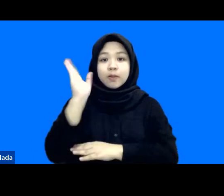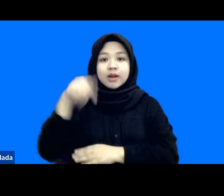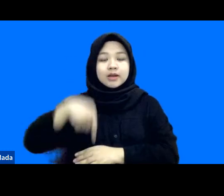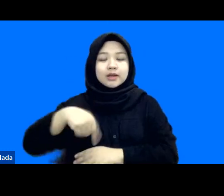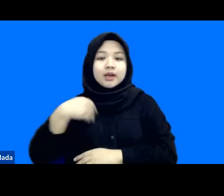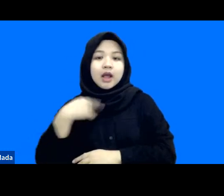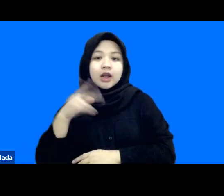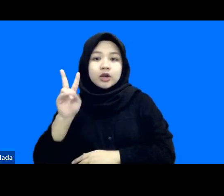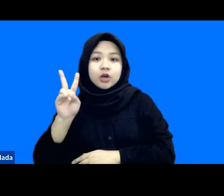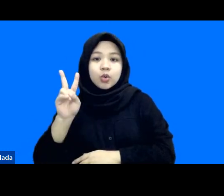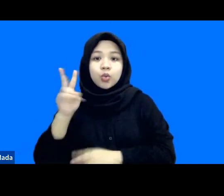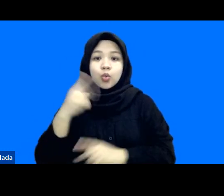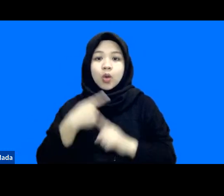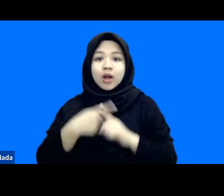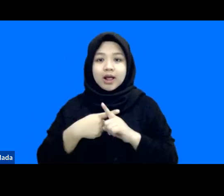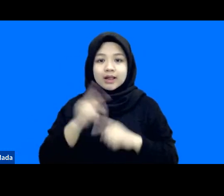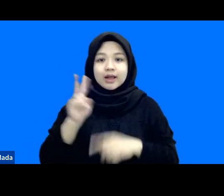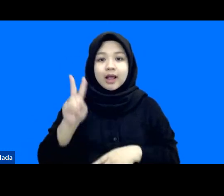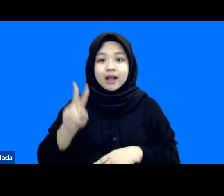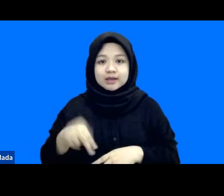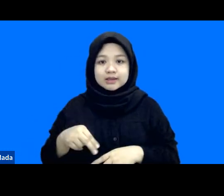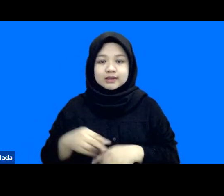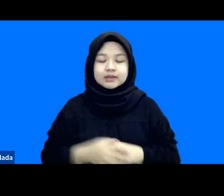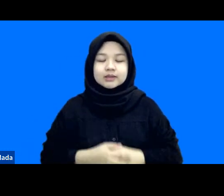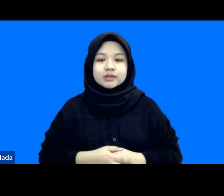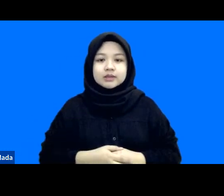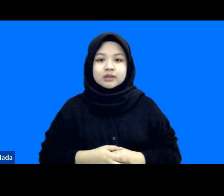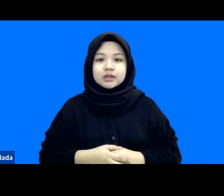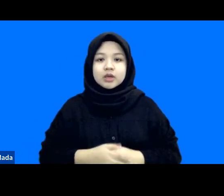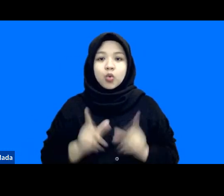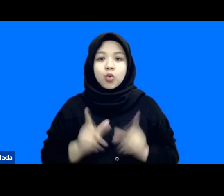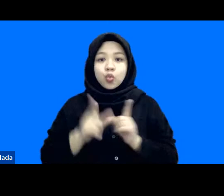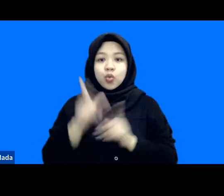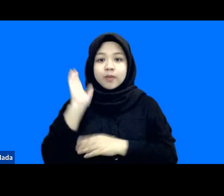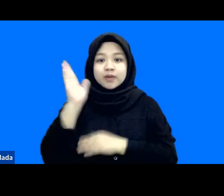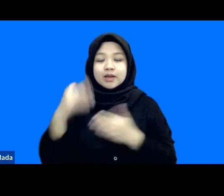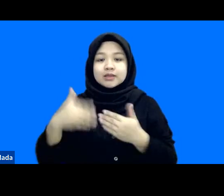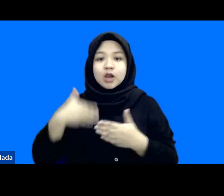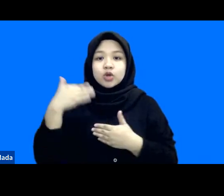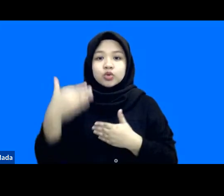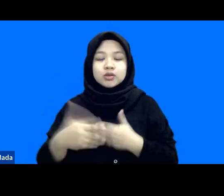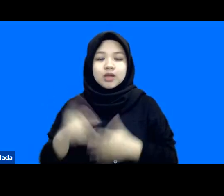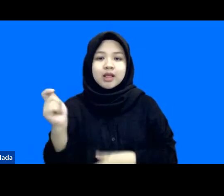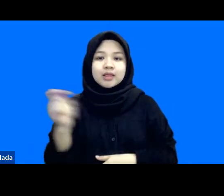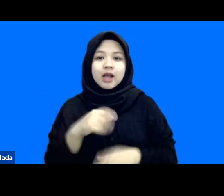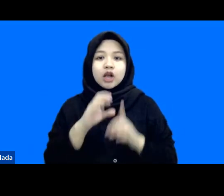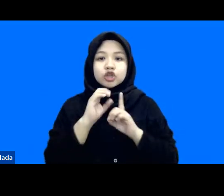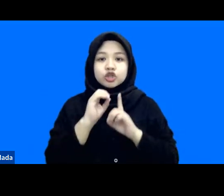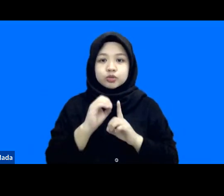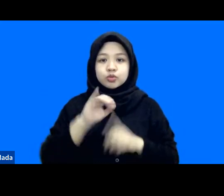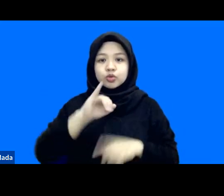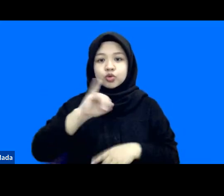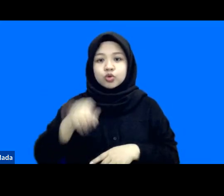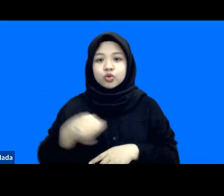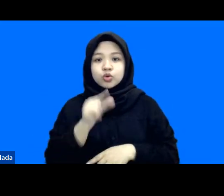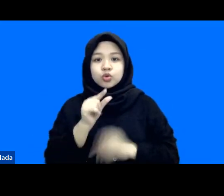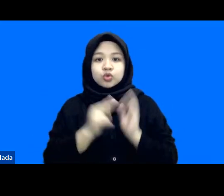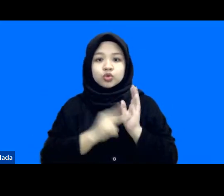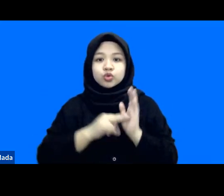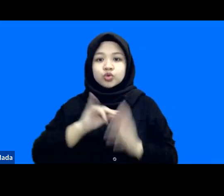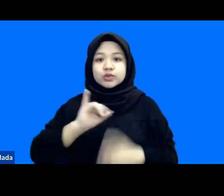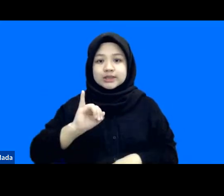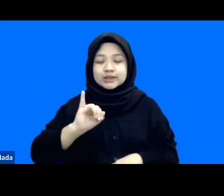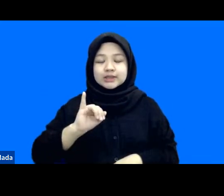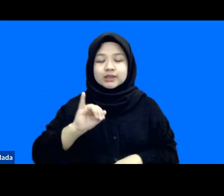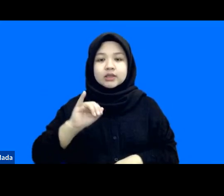The next webinar is on Friday, 10th June 2022. The topic is about gender, disability,